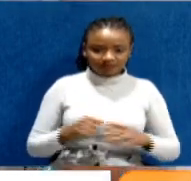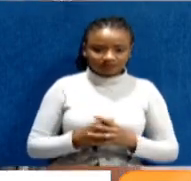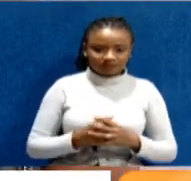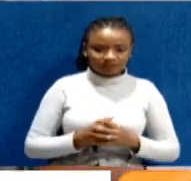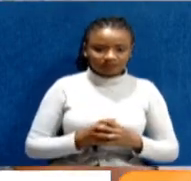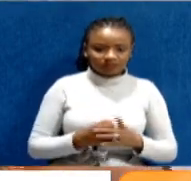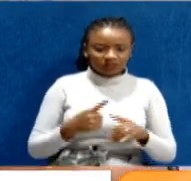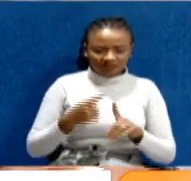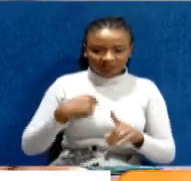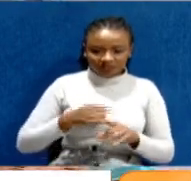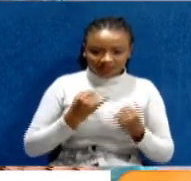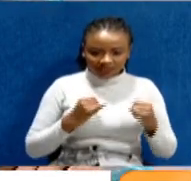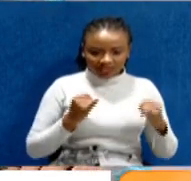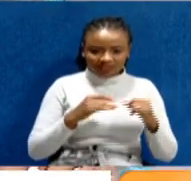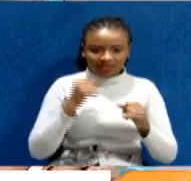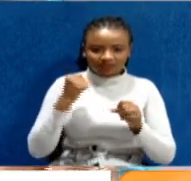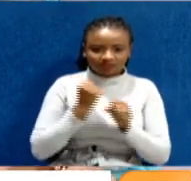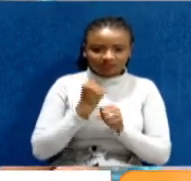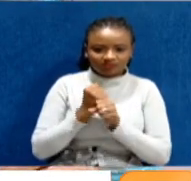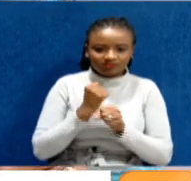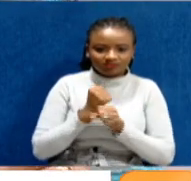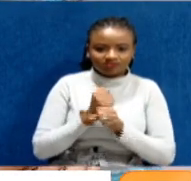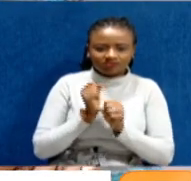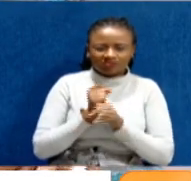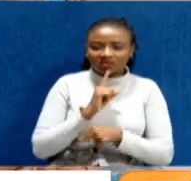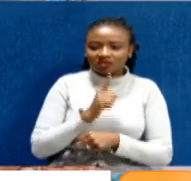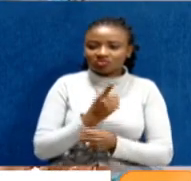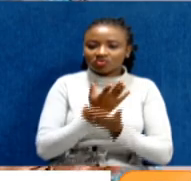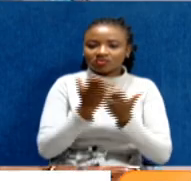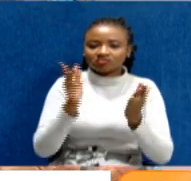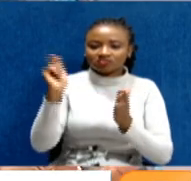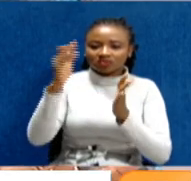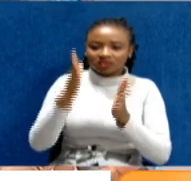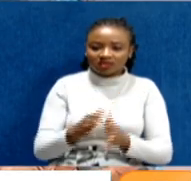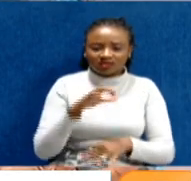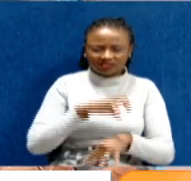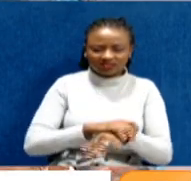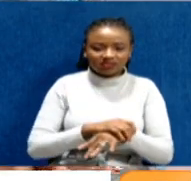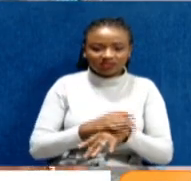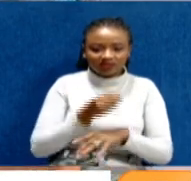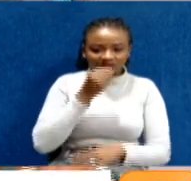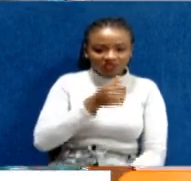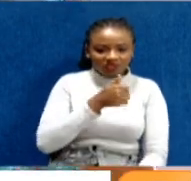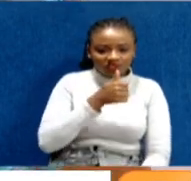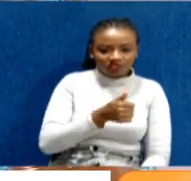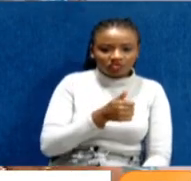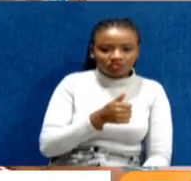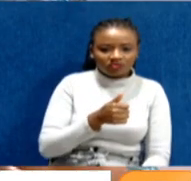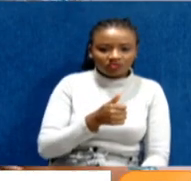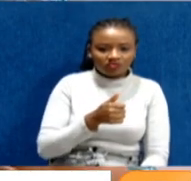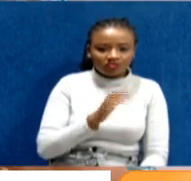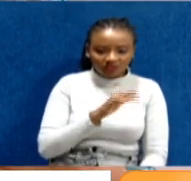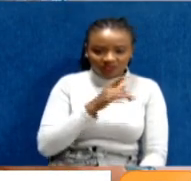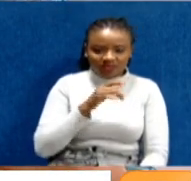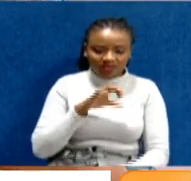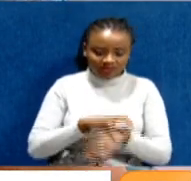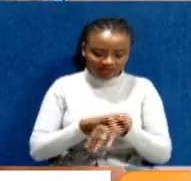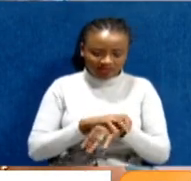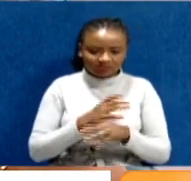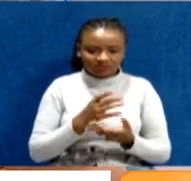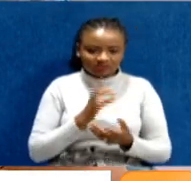consortium, as a network, to ensure that all Kenyans yeah. are getting organic foods available. And that's where there's value addition. You yeah. find